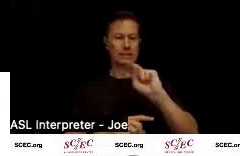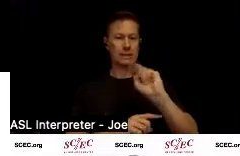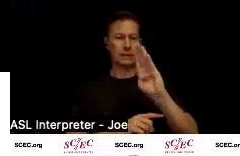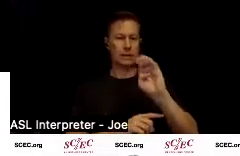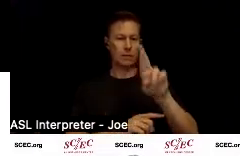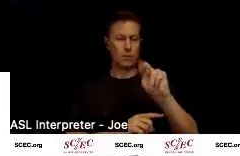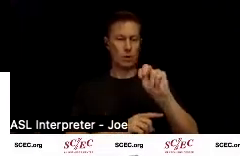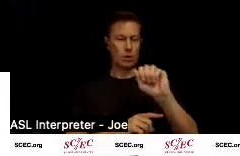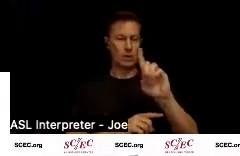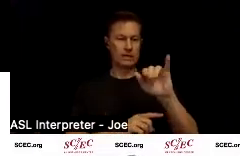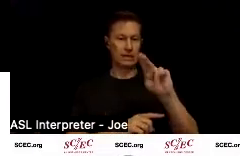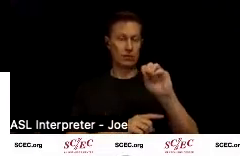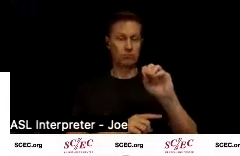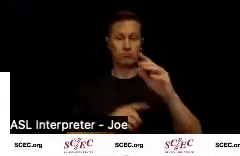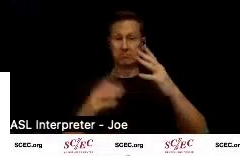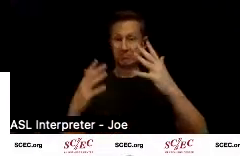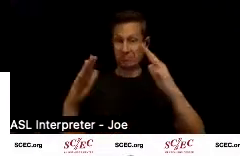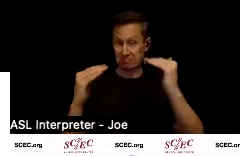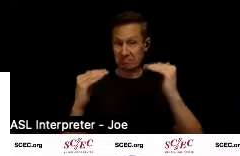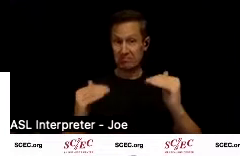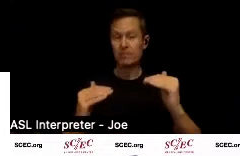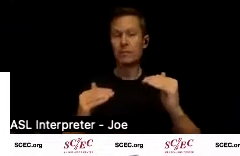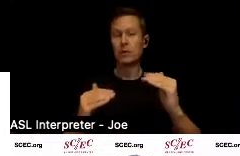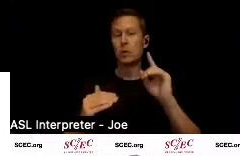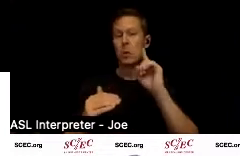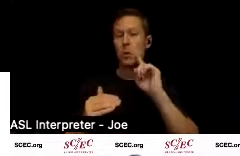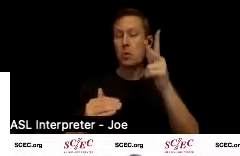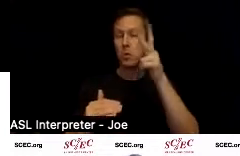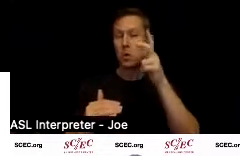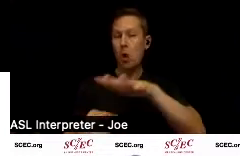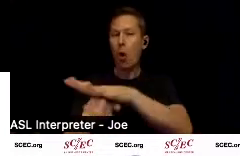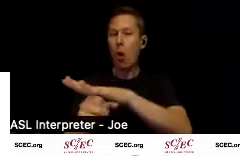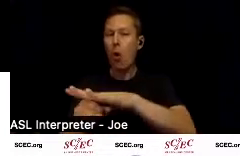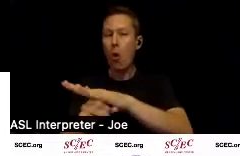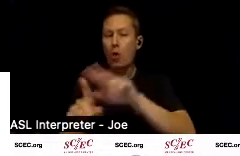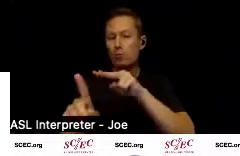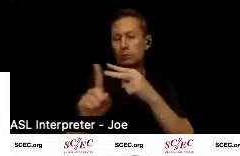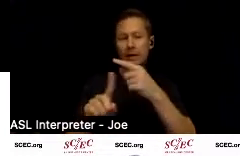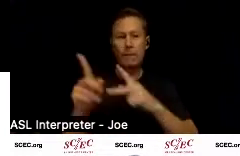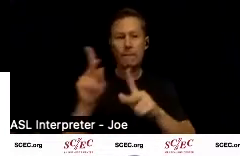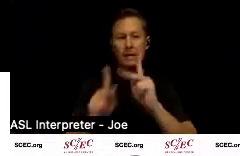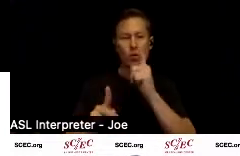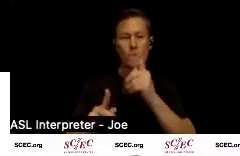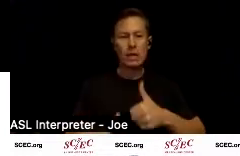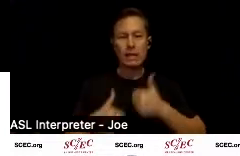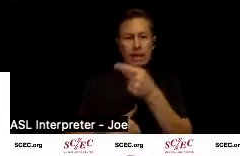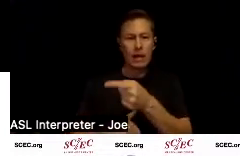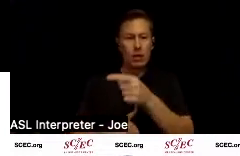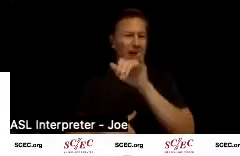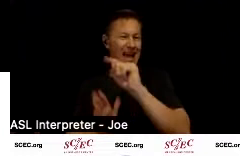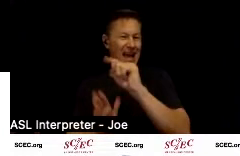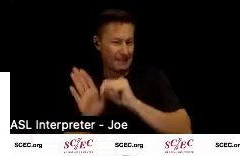We're then going to hear some local perspectives from people who were living in the area at the time and have a few different stories. At that time, we're also